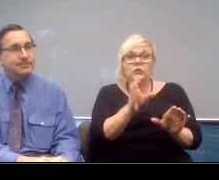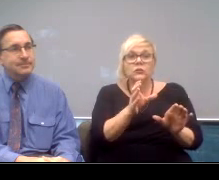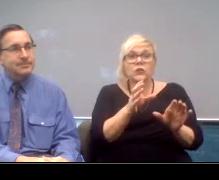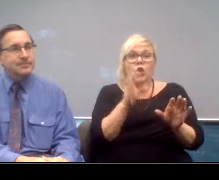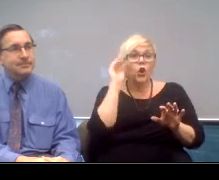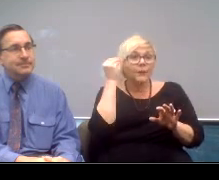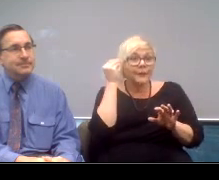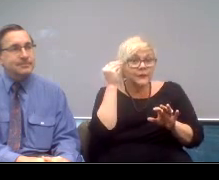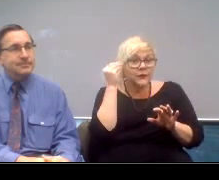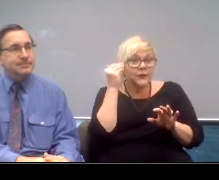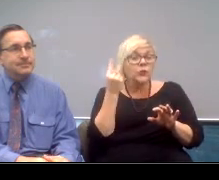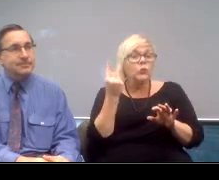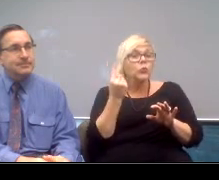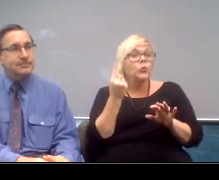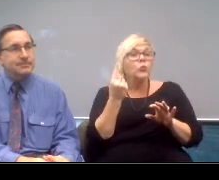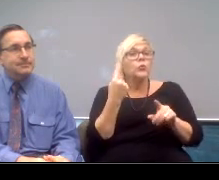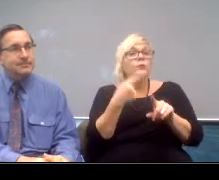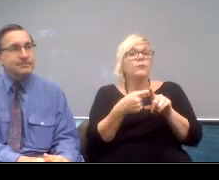and